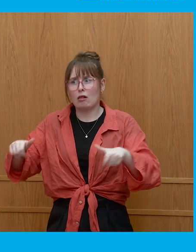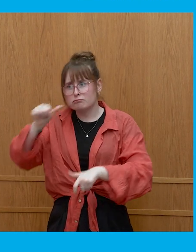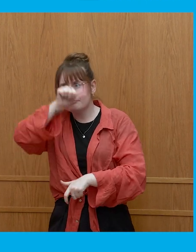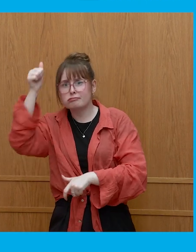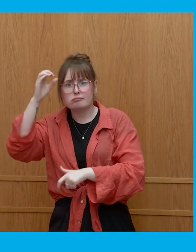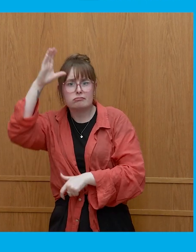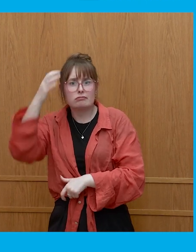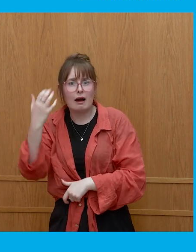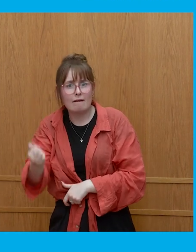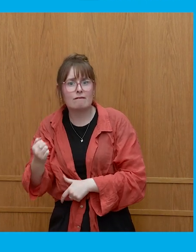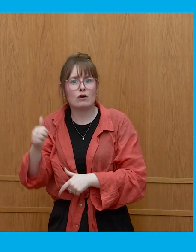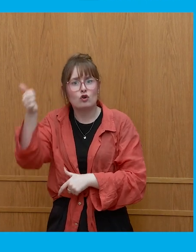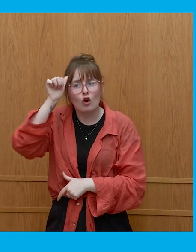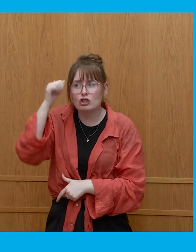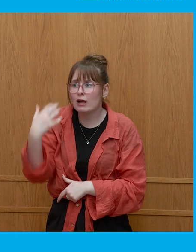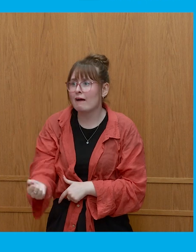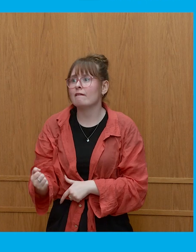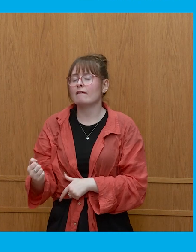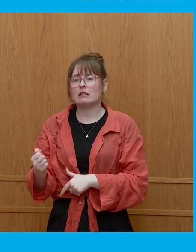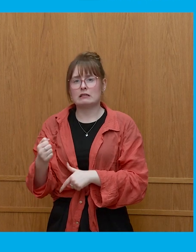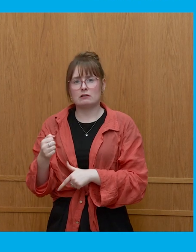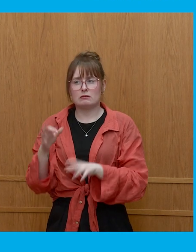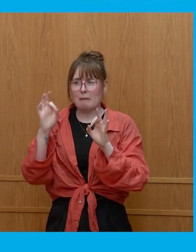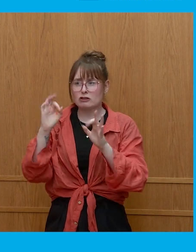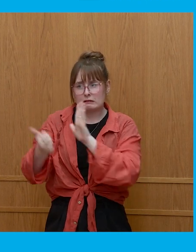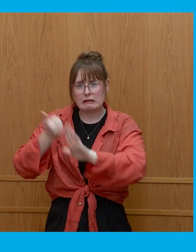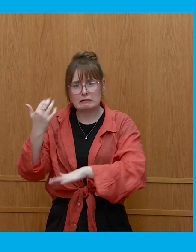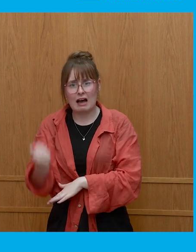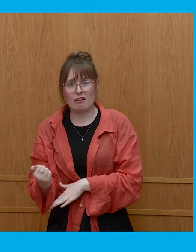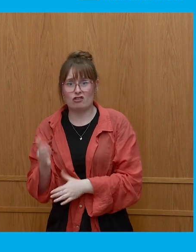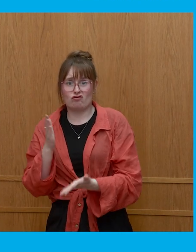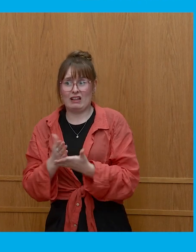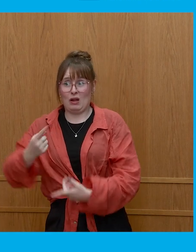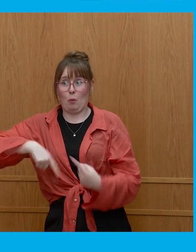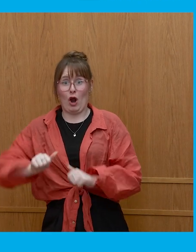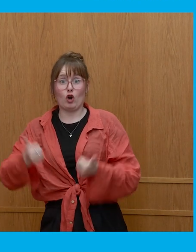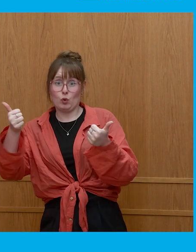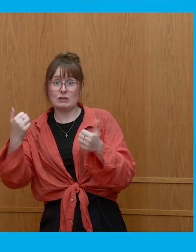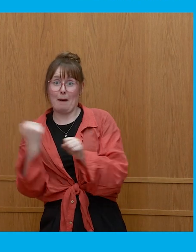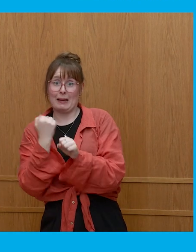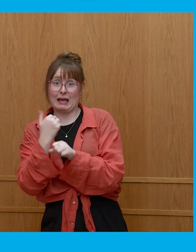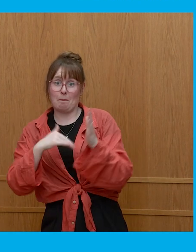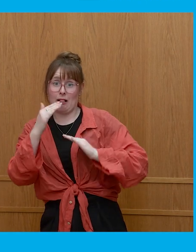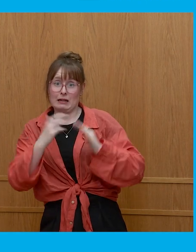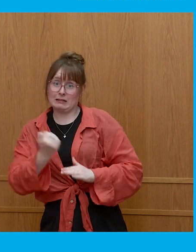with special capacity. At the end, we are very good in making buildings. So